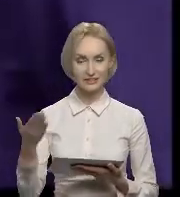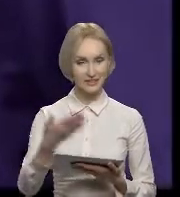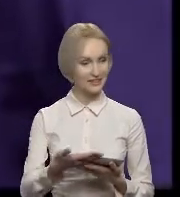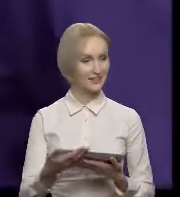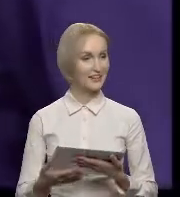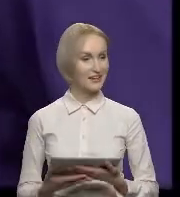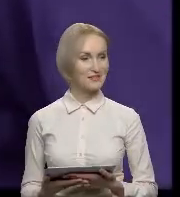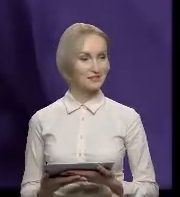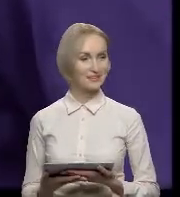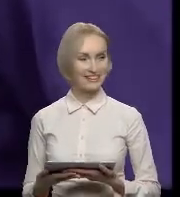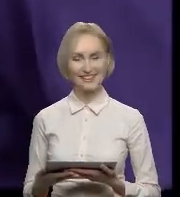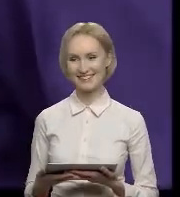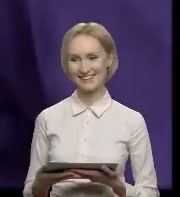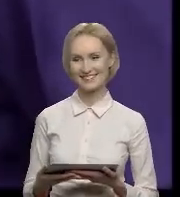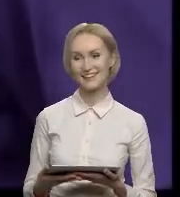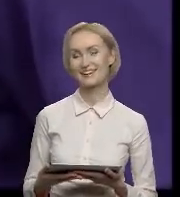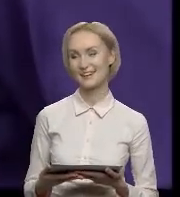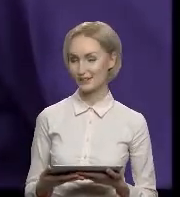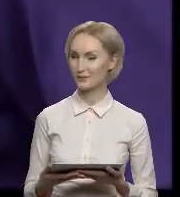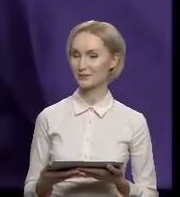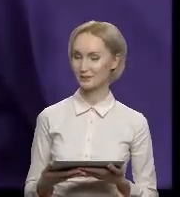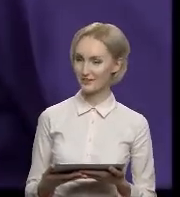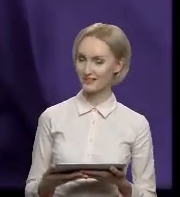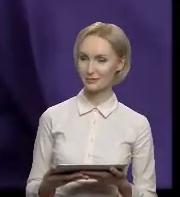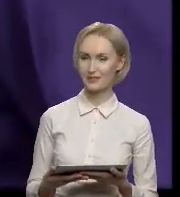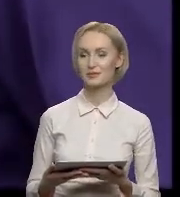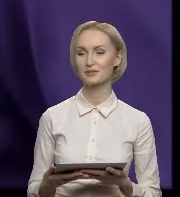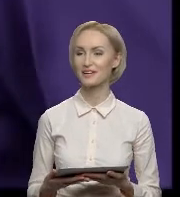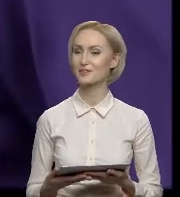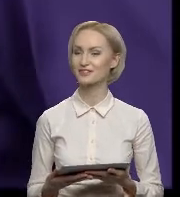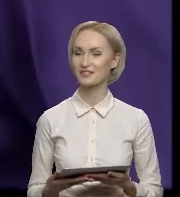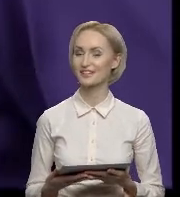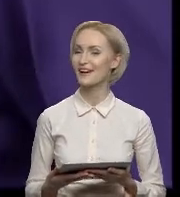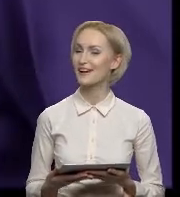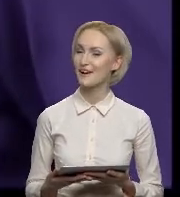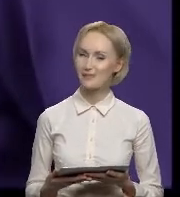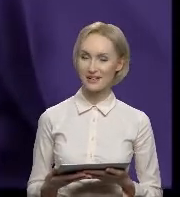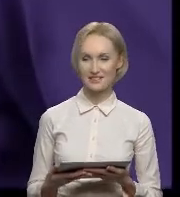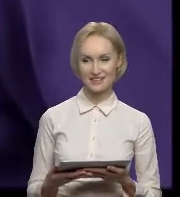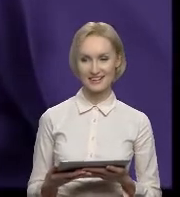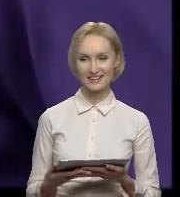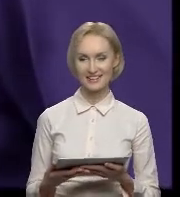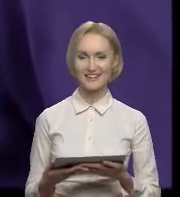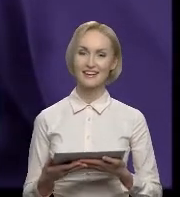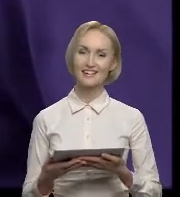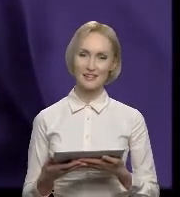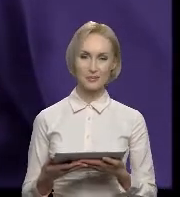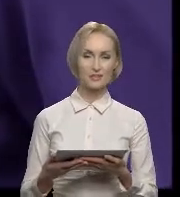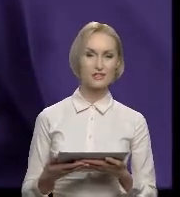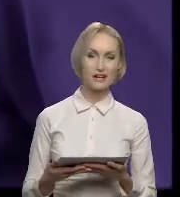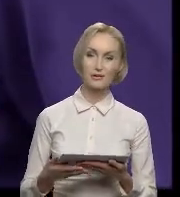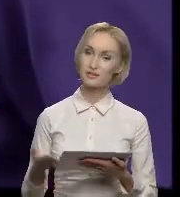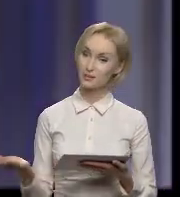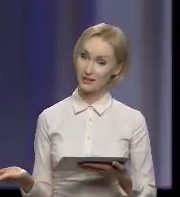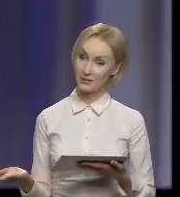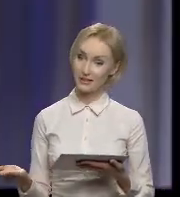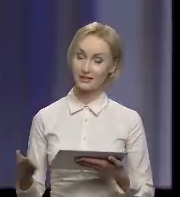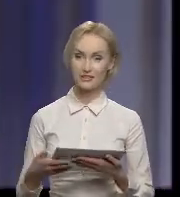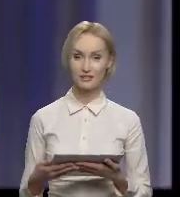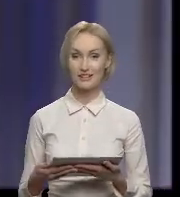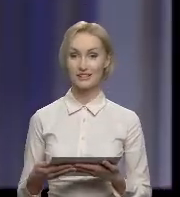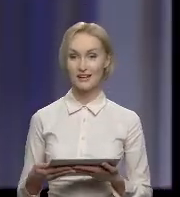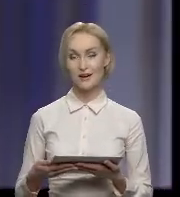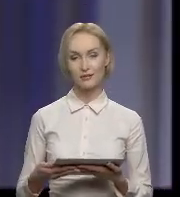where I had to correct them to about, let's say, he put his hand on her butt. Ooh. Or let's talk about the hotel incident where